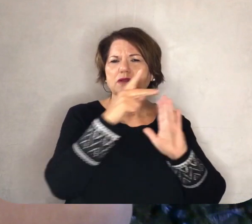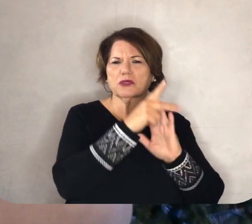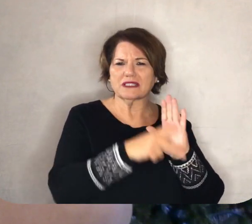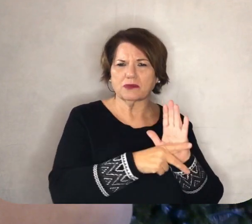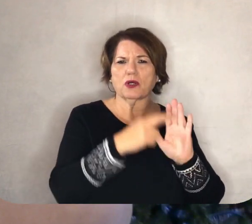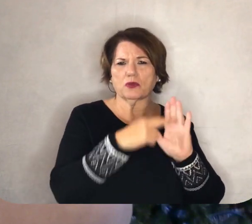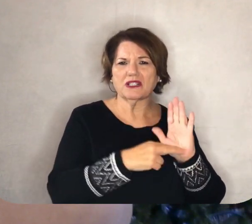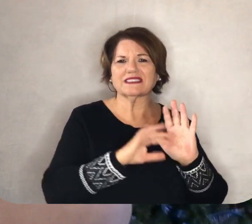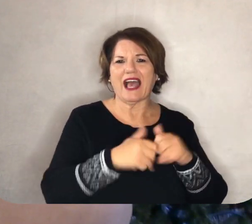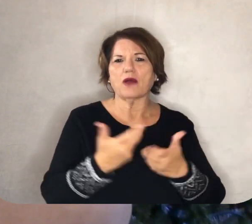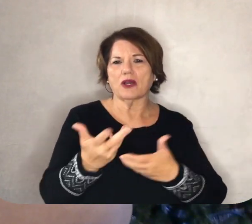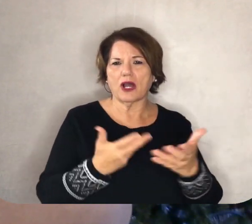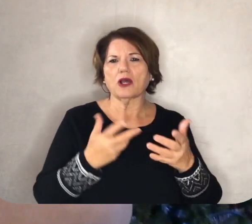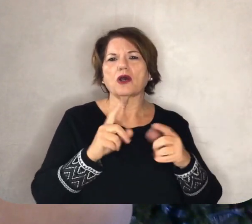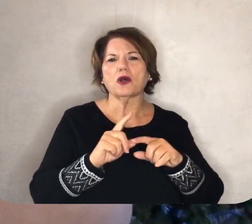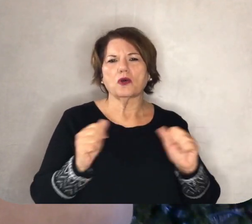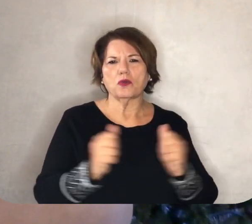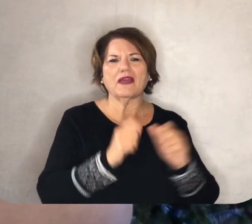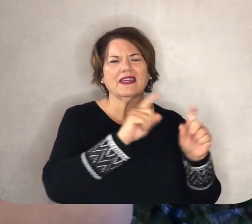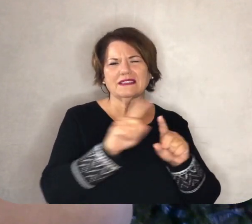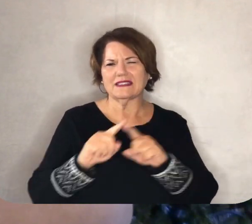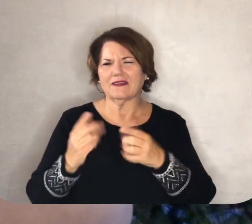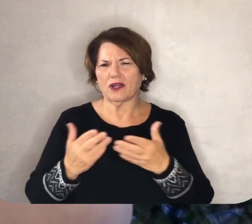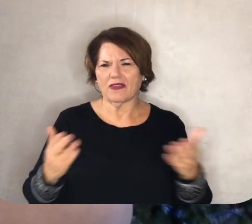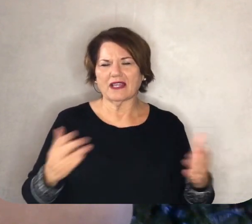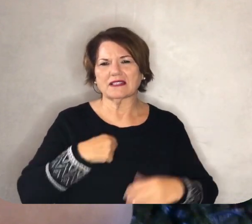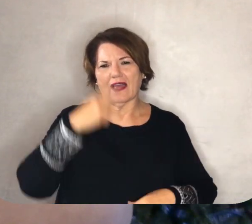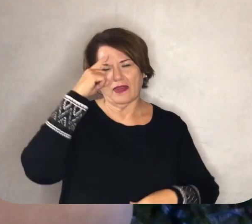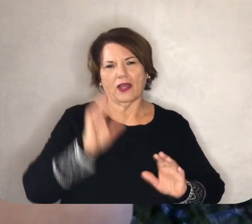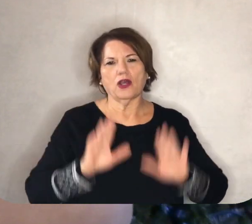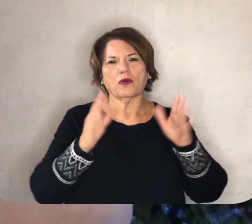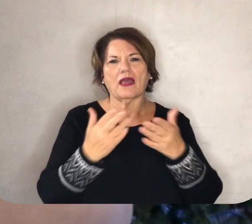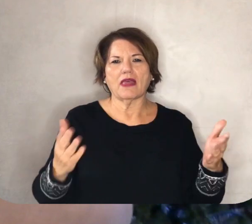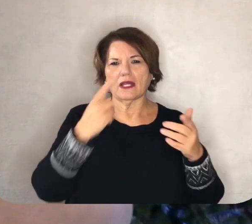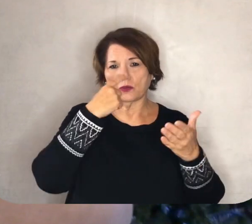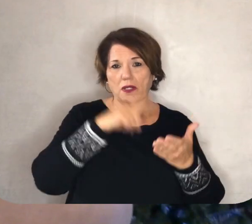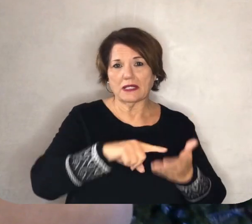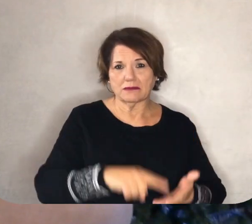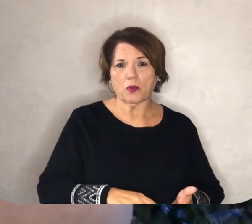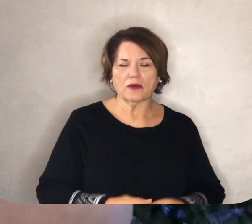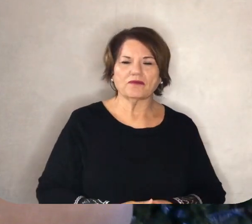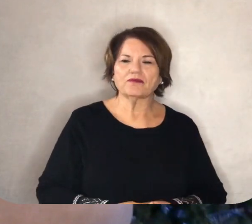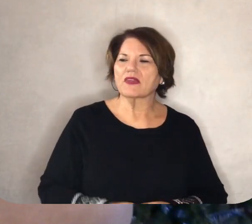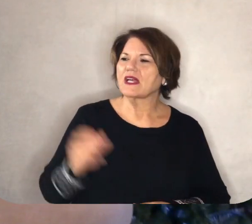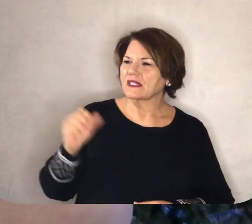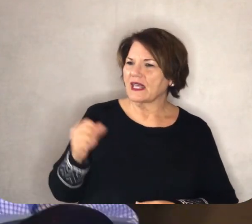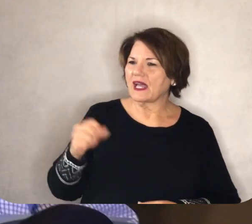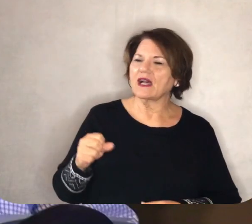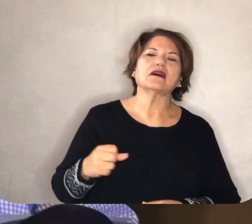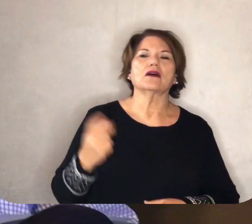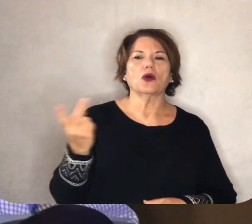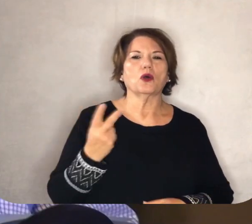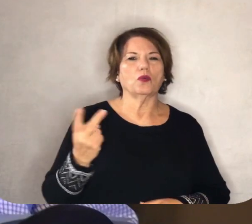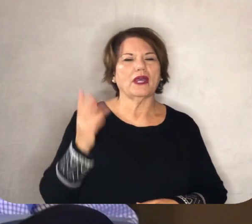should interact with these different things. And so I think that's a great thing for us to explore. Yeah. Yeah, so Sean and I will